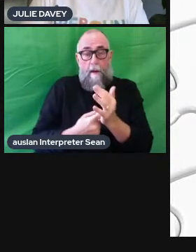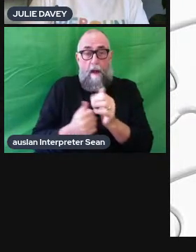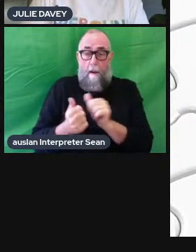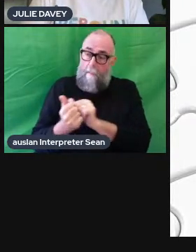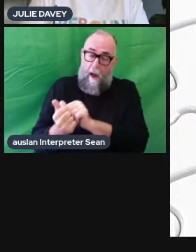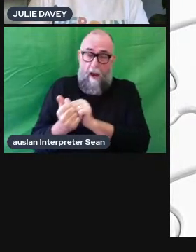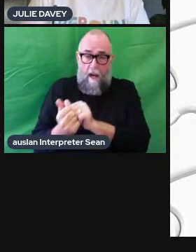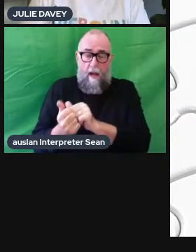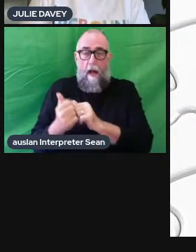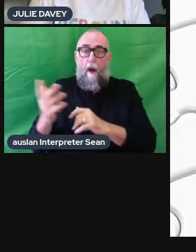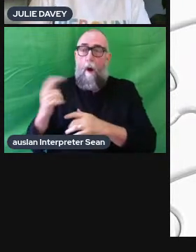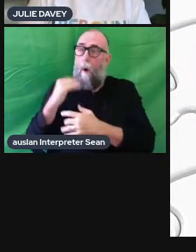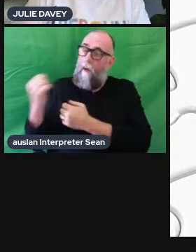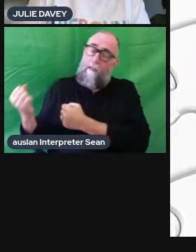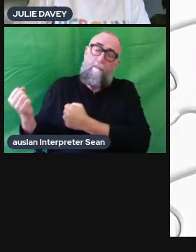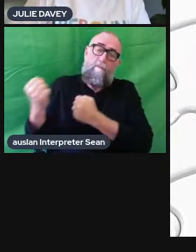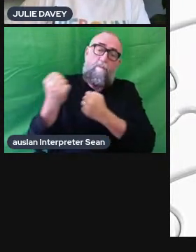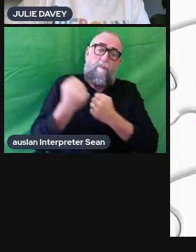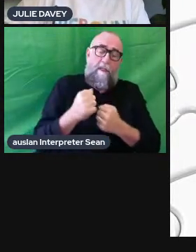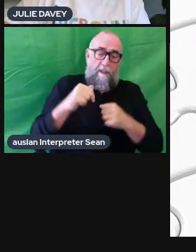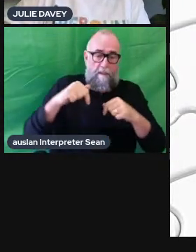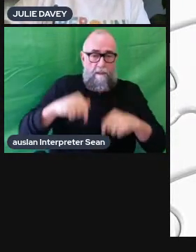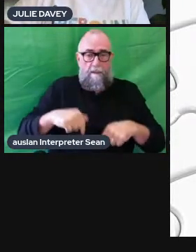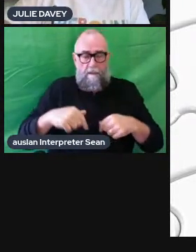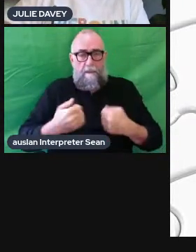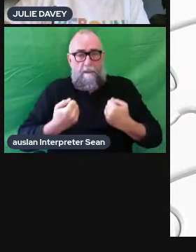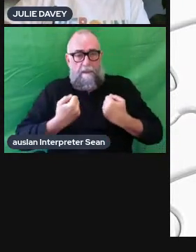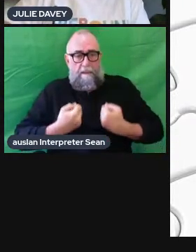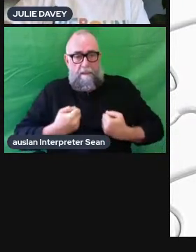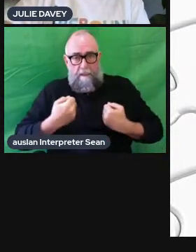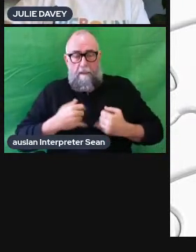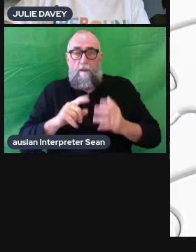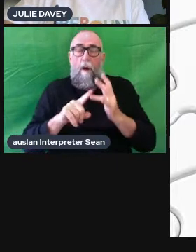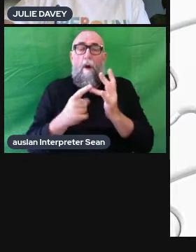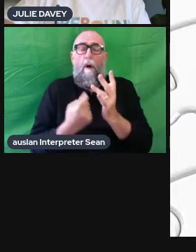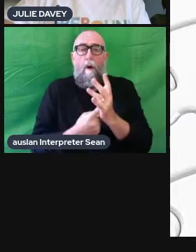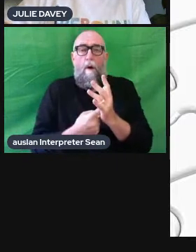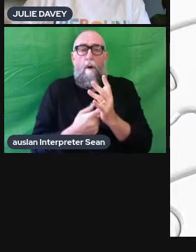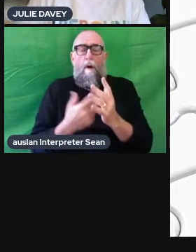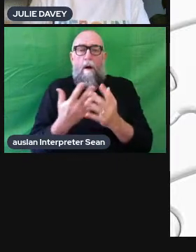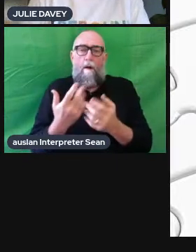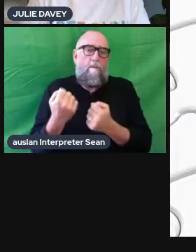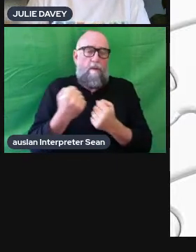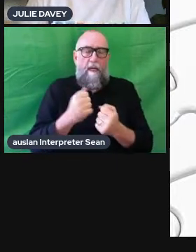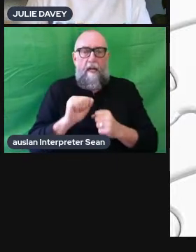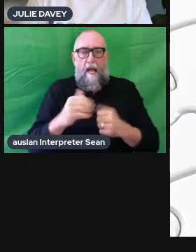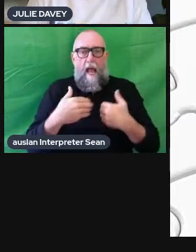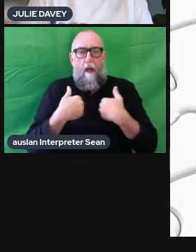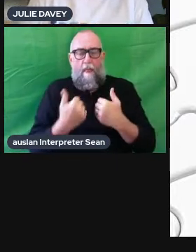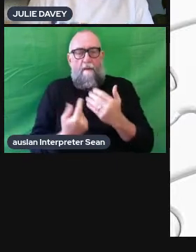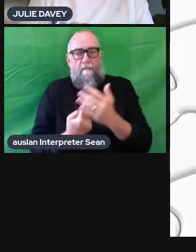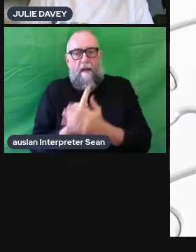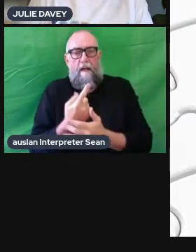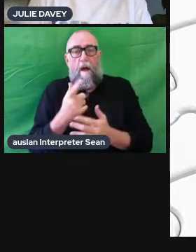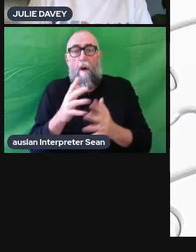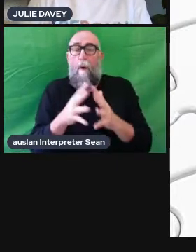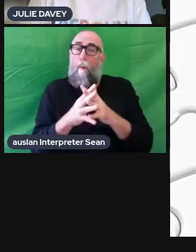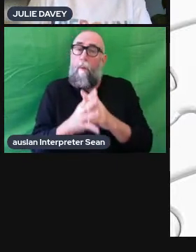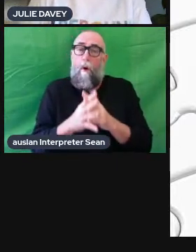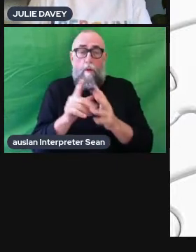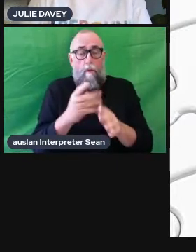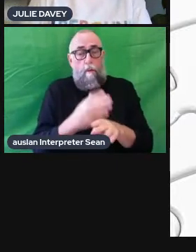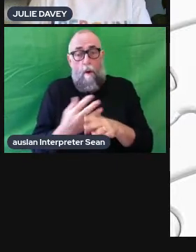or a health event. And I would encourage you all to mine the total expertise of stroke survivors that you work